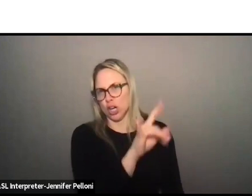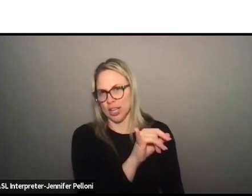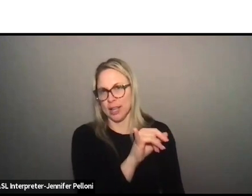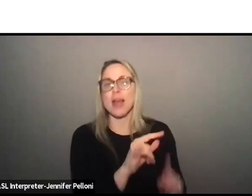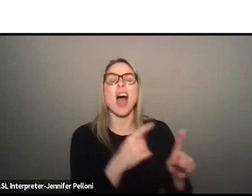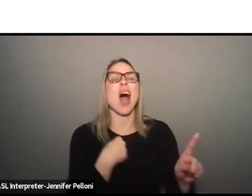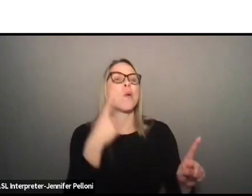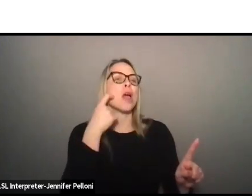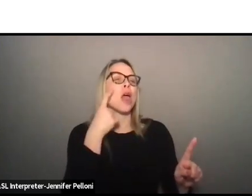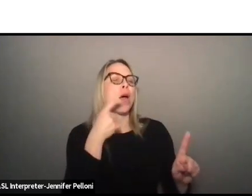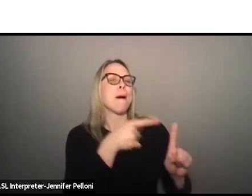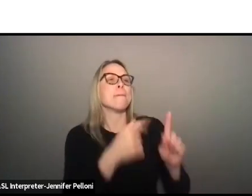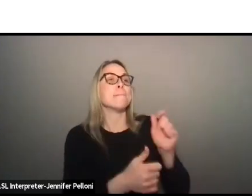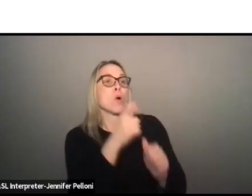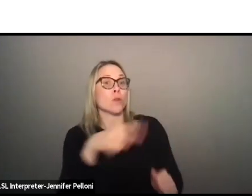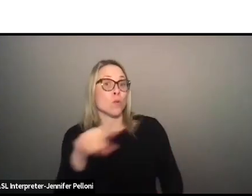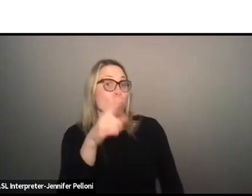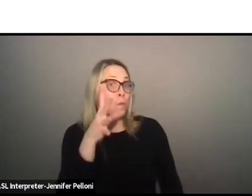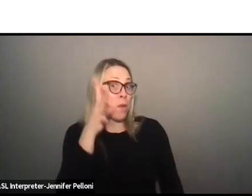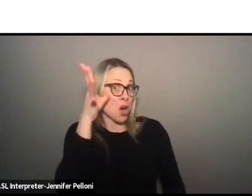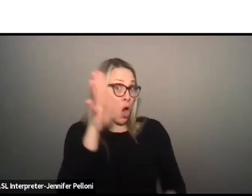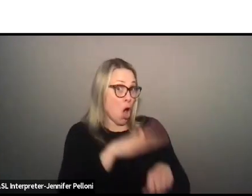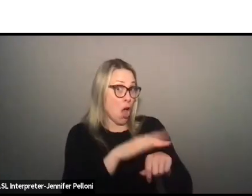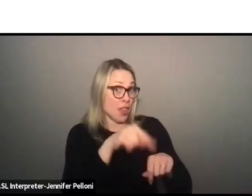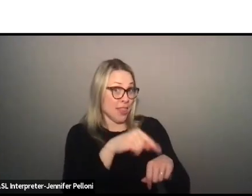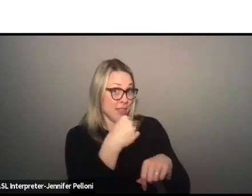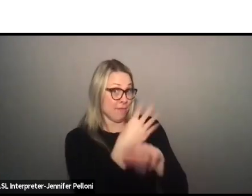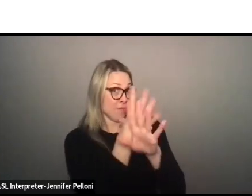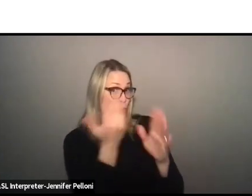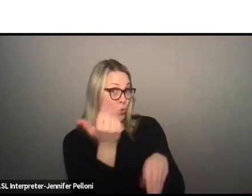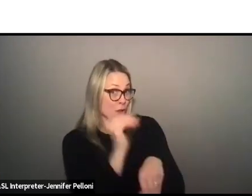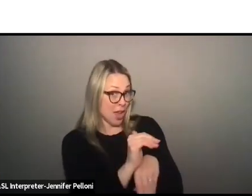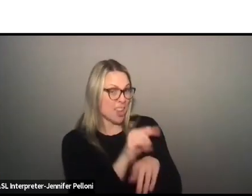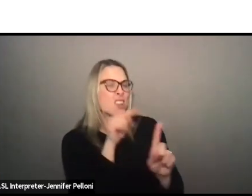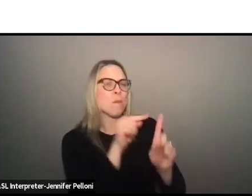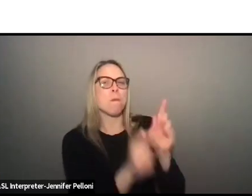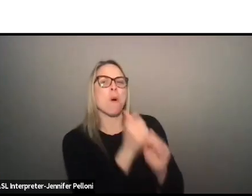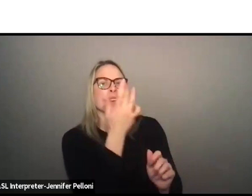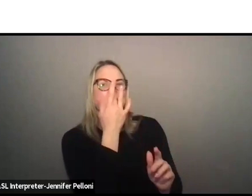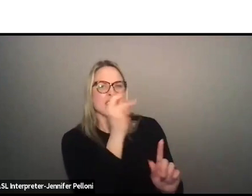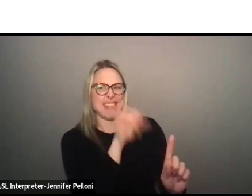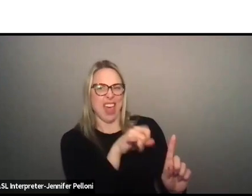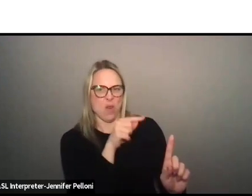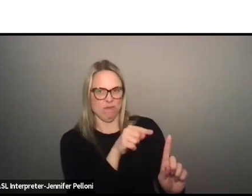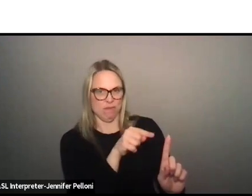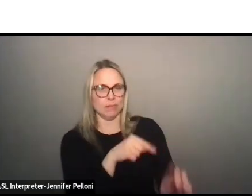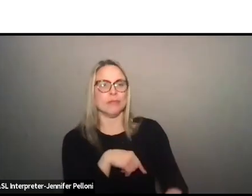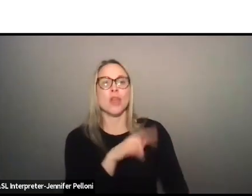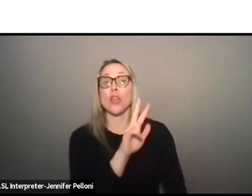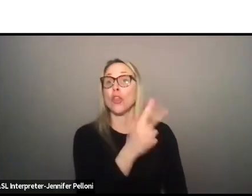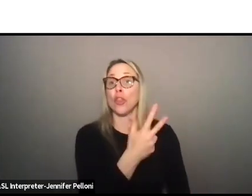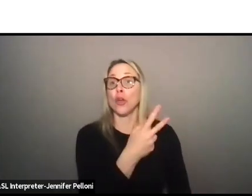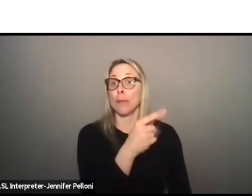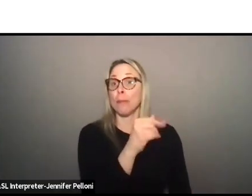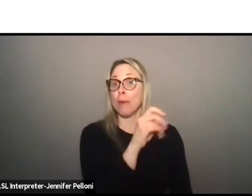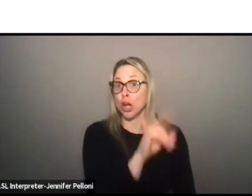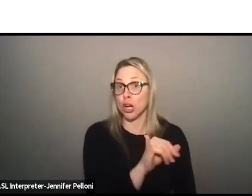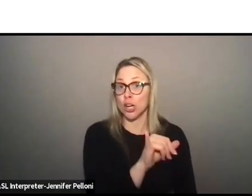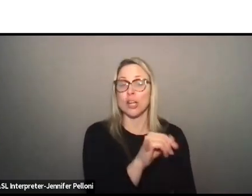most parents on this call would be most interested in. The third party trust is an opportunity